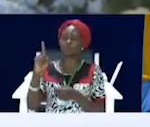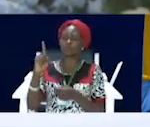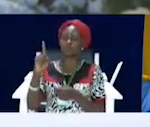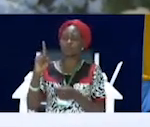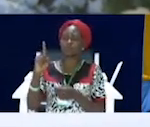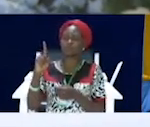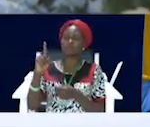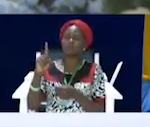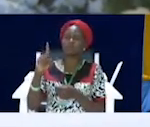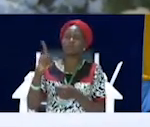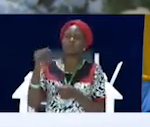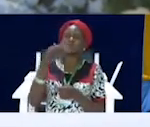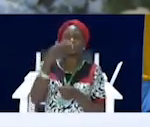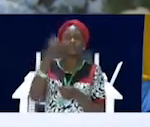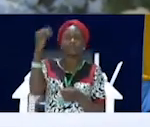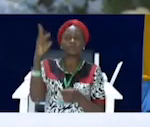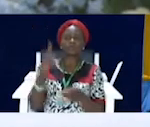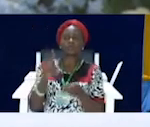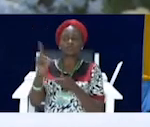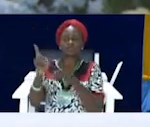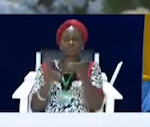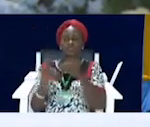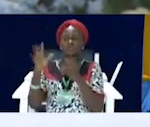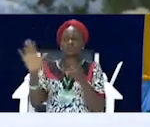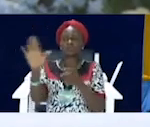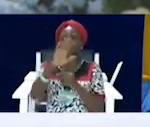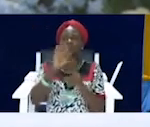the best way to describe your situation